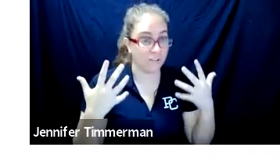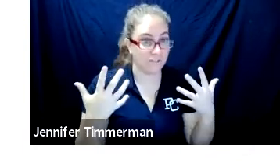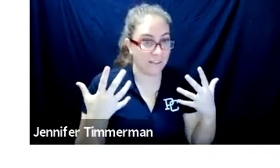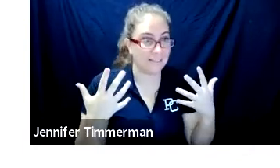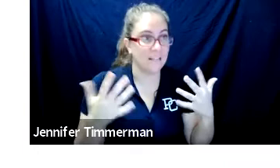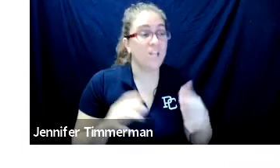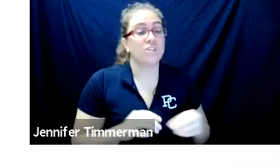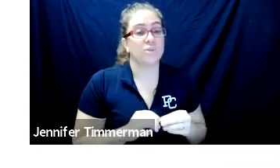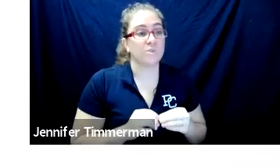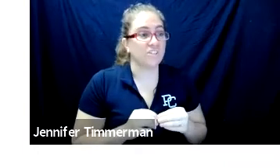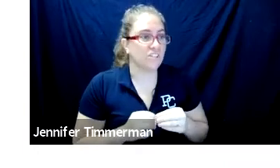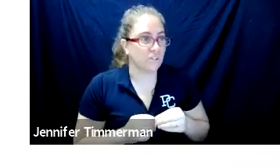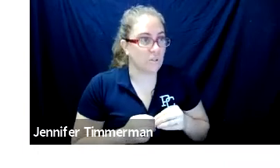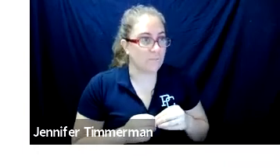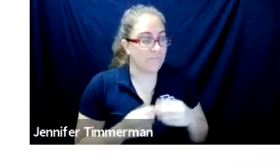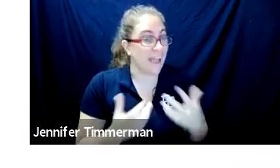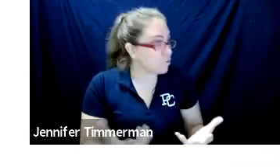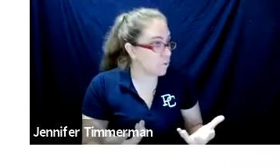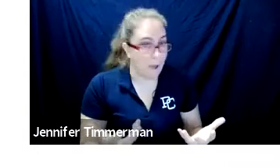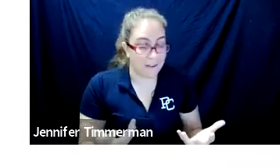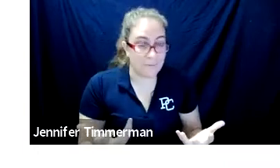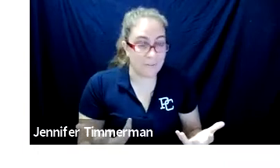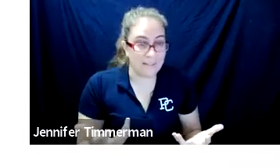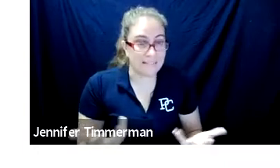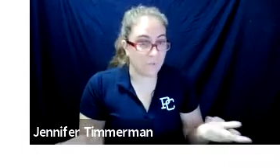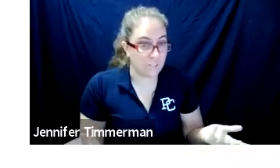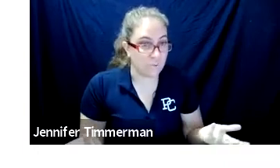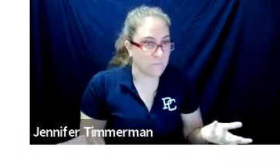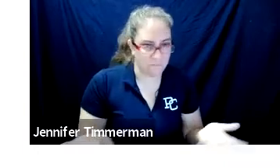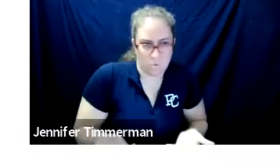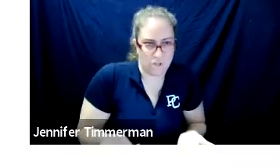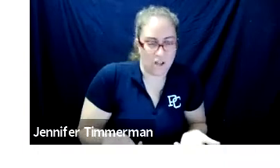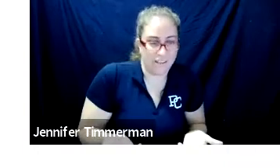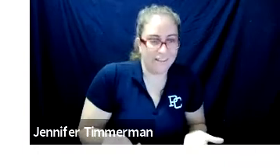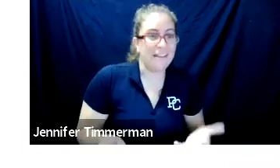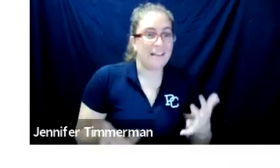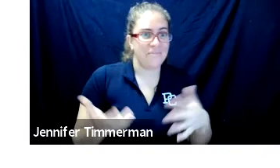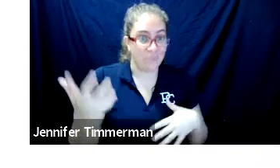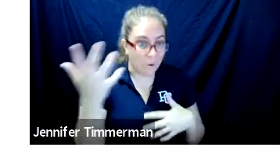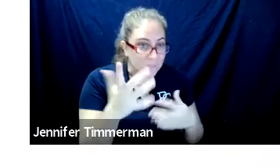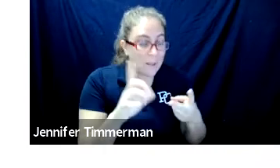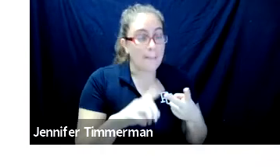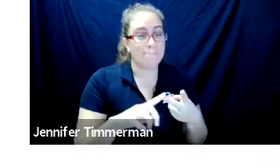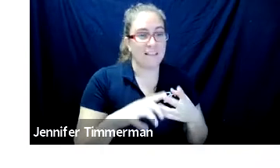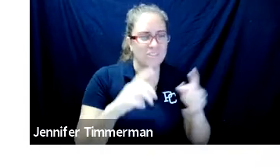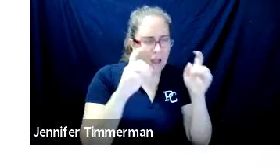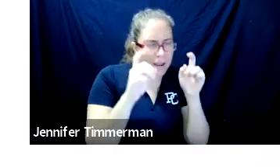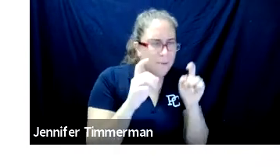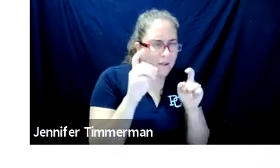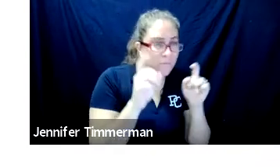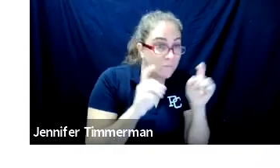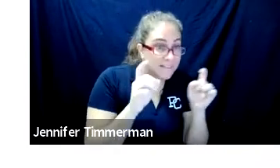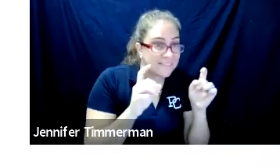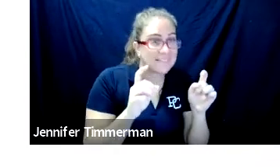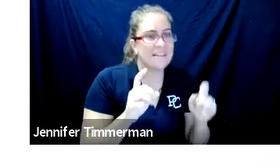on your face. So those additional natural body movements that we do whenever we're talking, those plus your